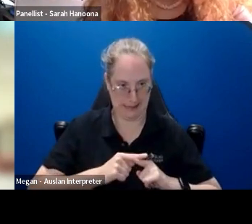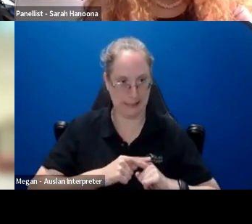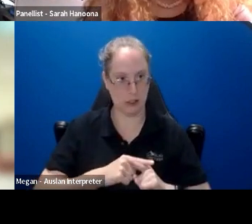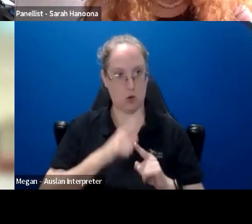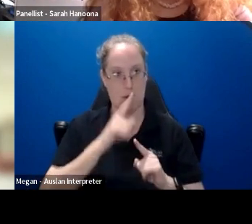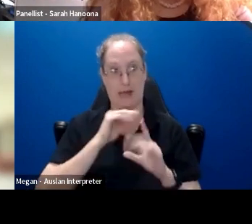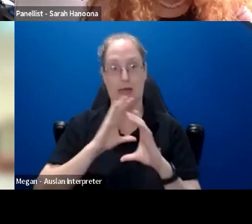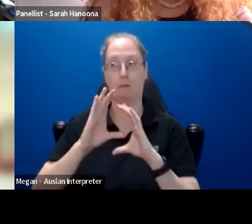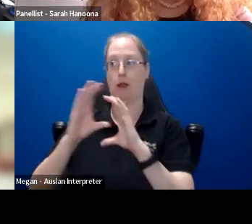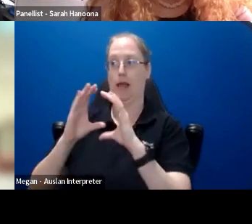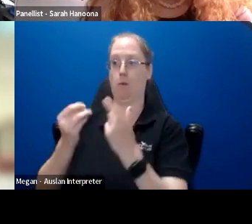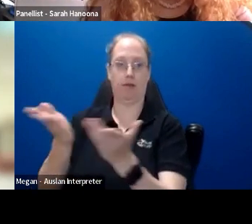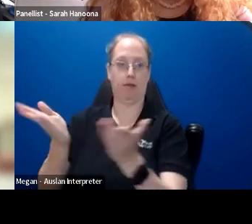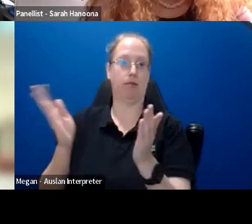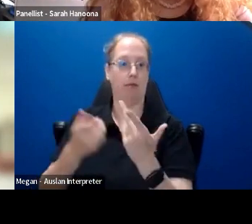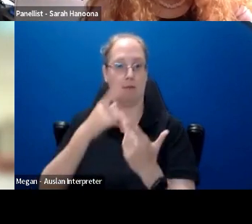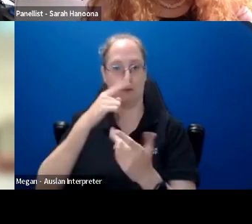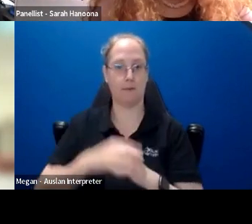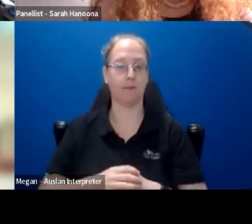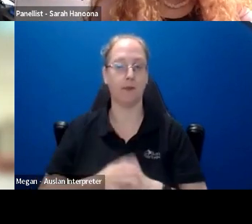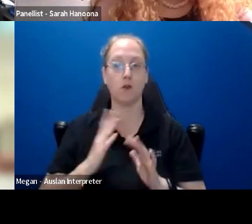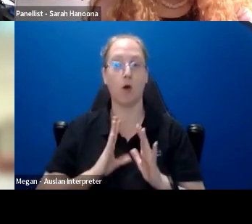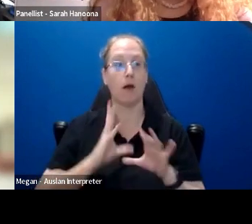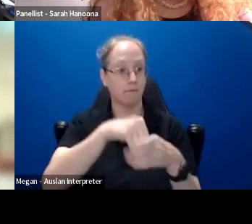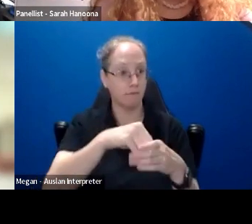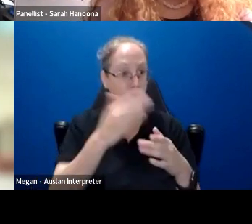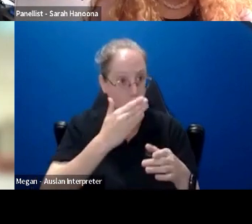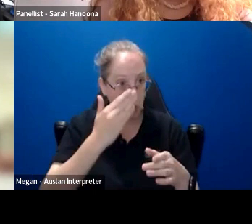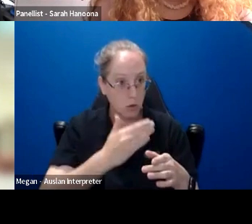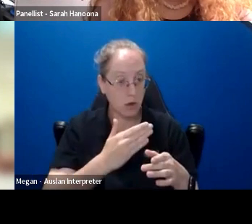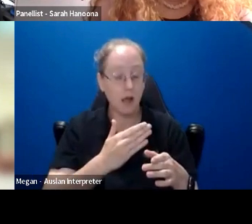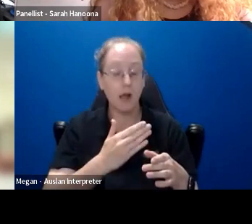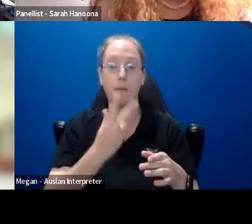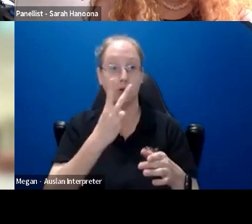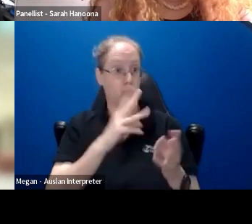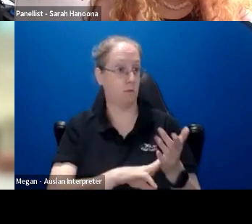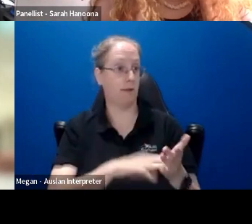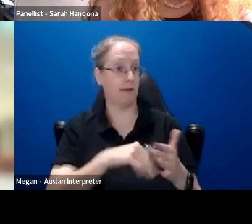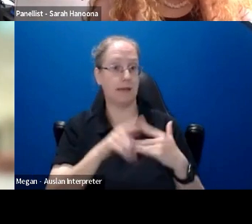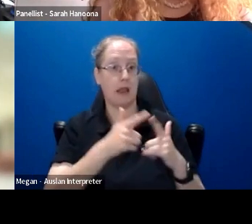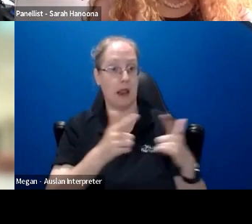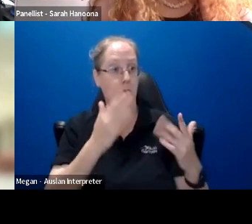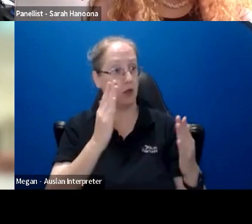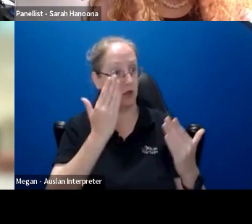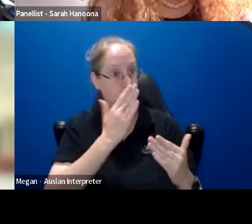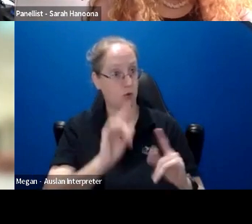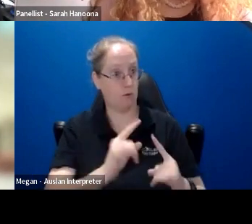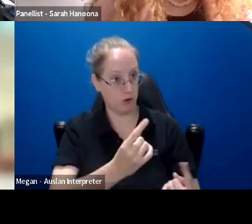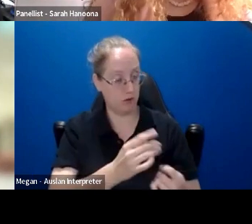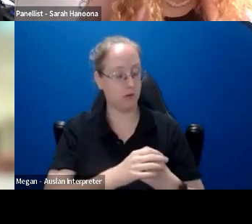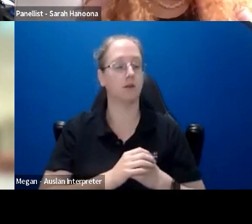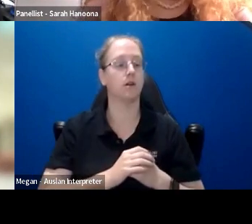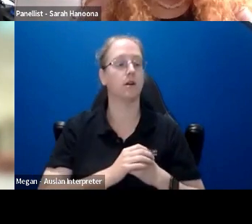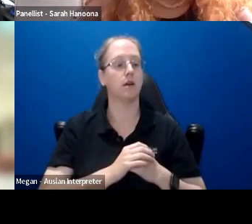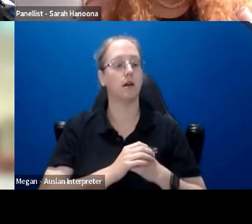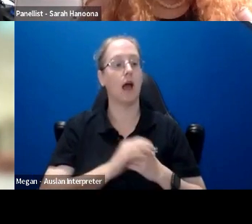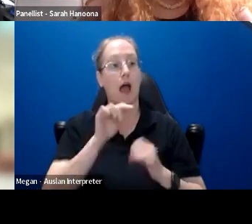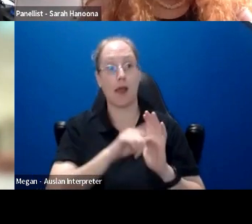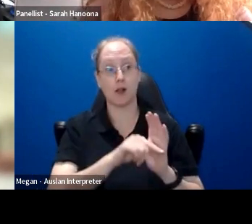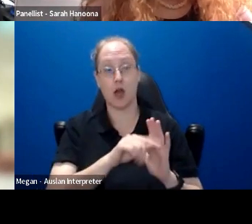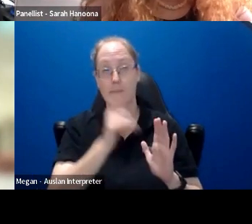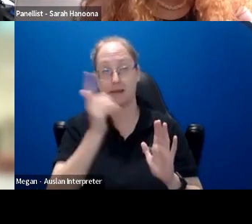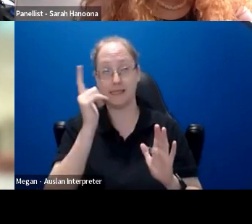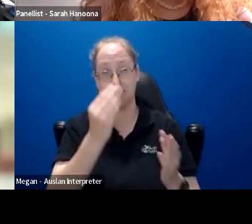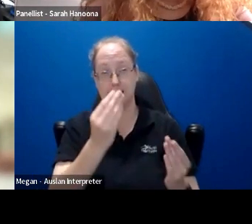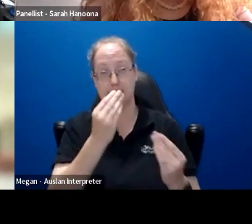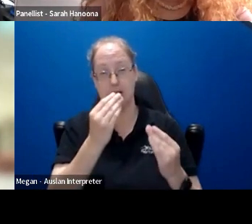others. So when I joined the school, I spent 2 months in language schooling, which during that time my teacher saw that